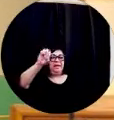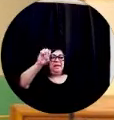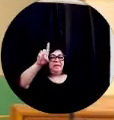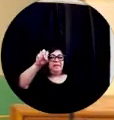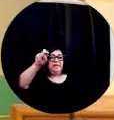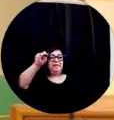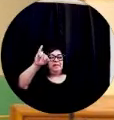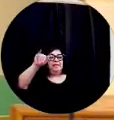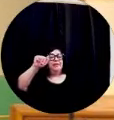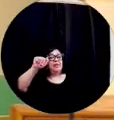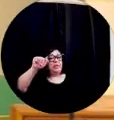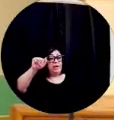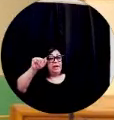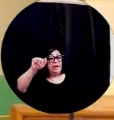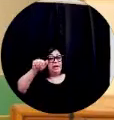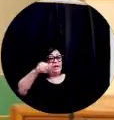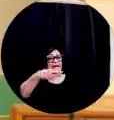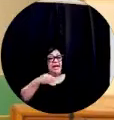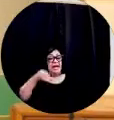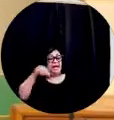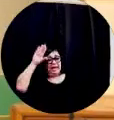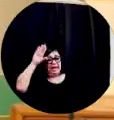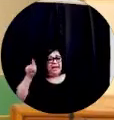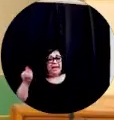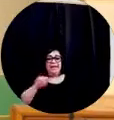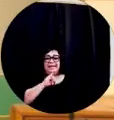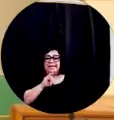is not happy he's not here.